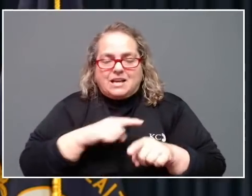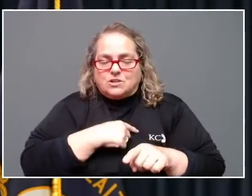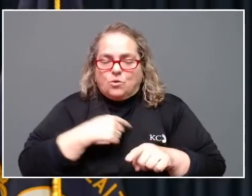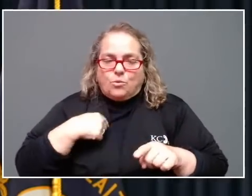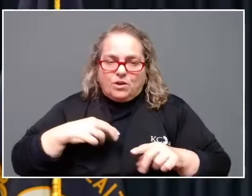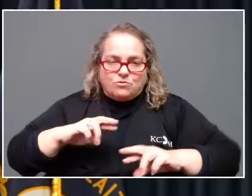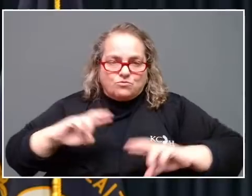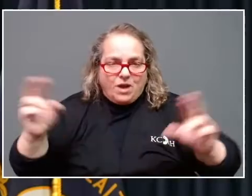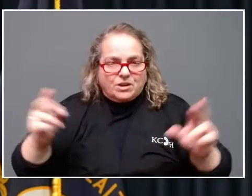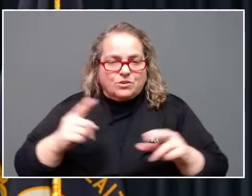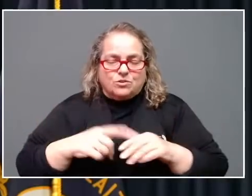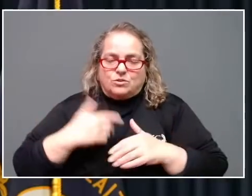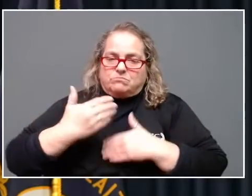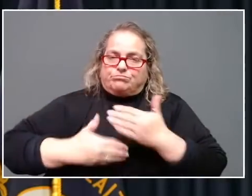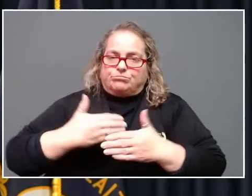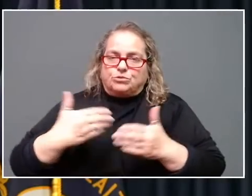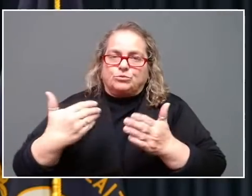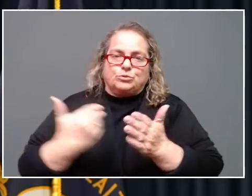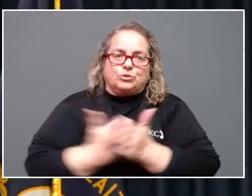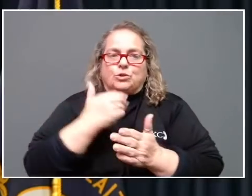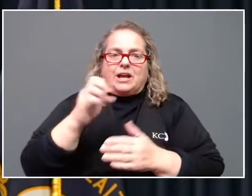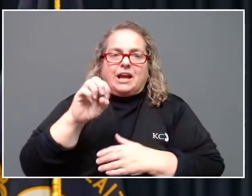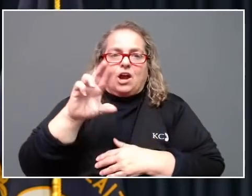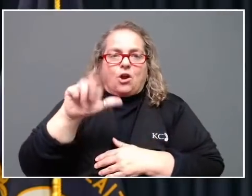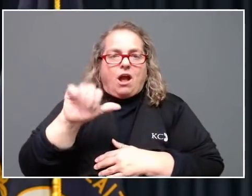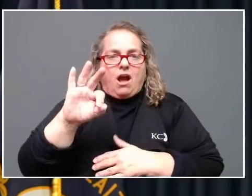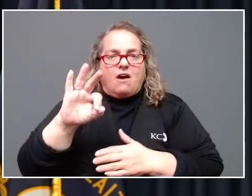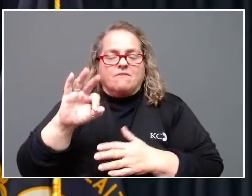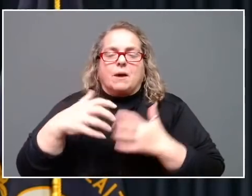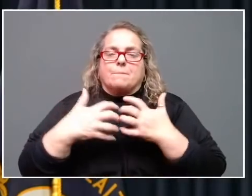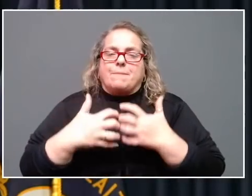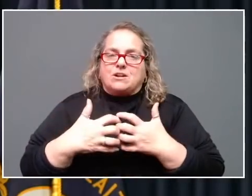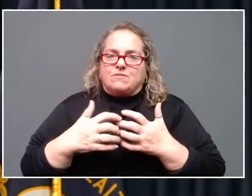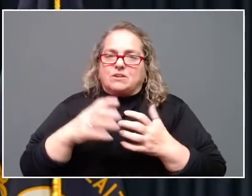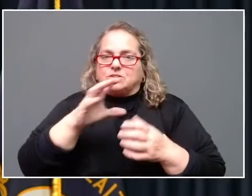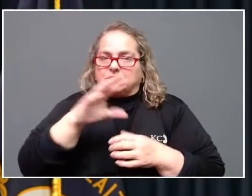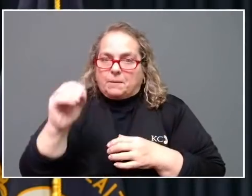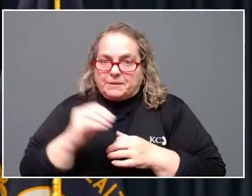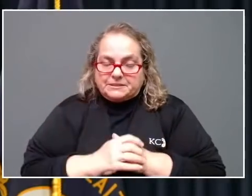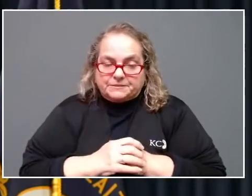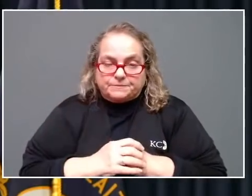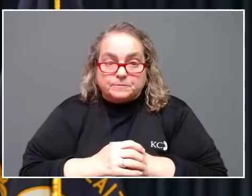there. All right, finally, a few updates on